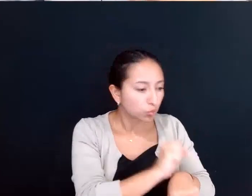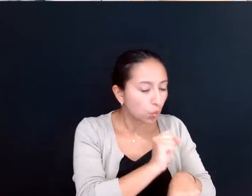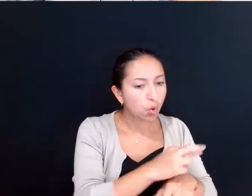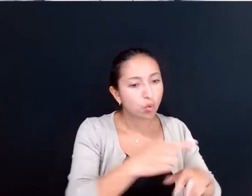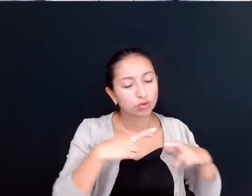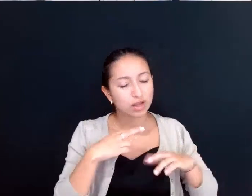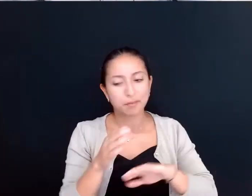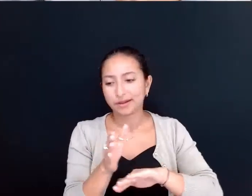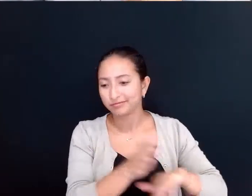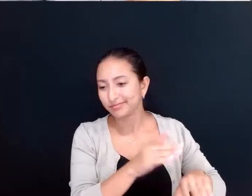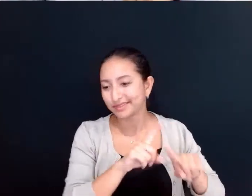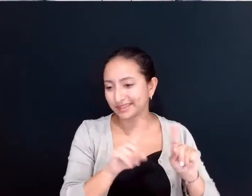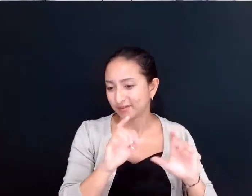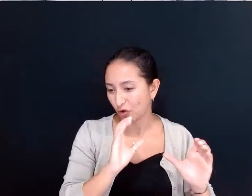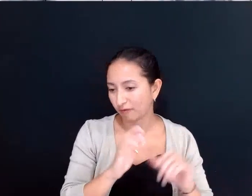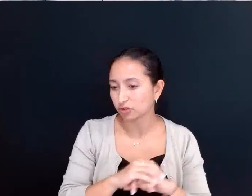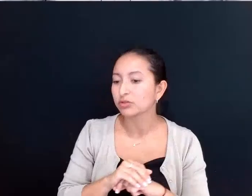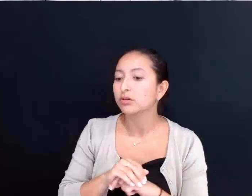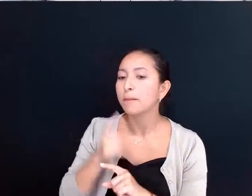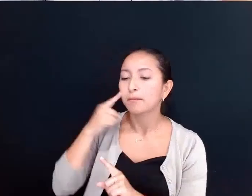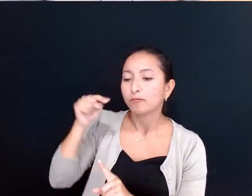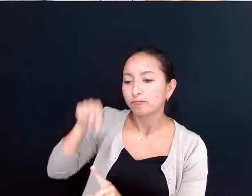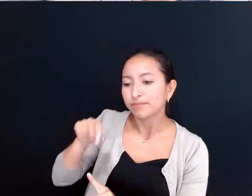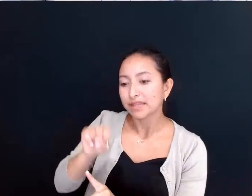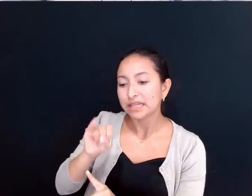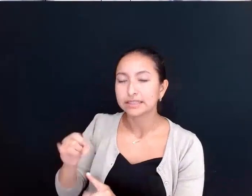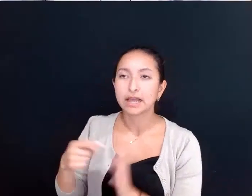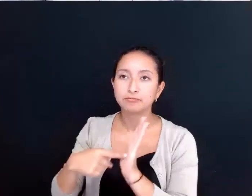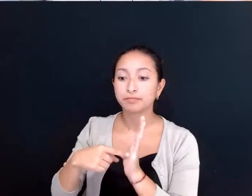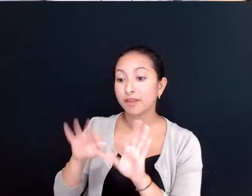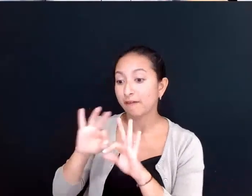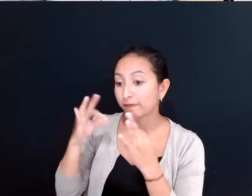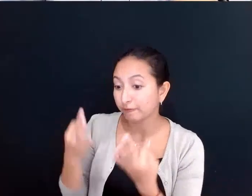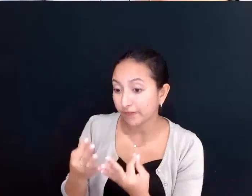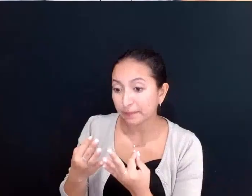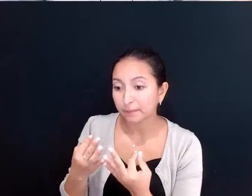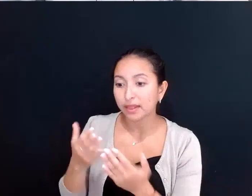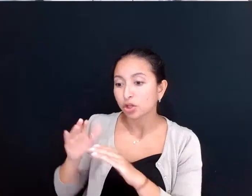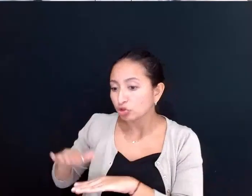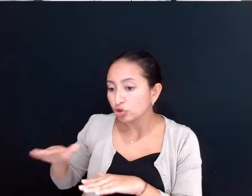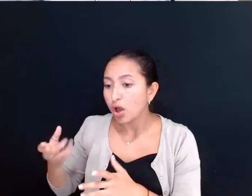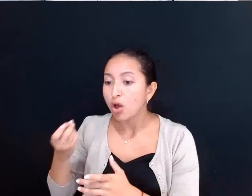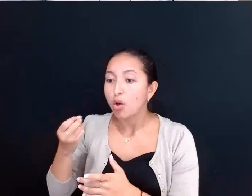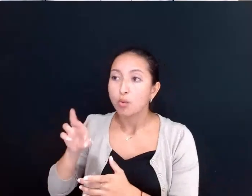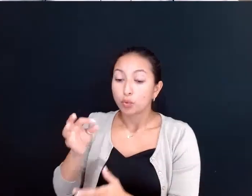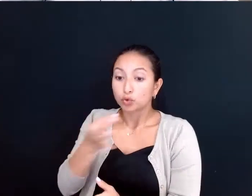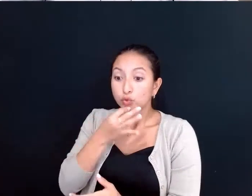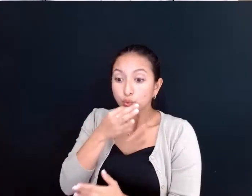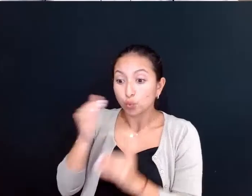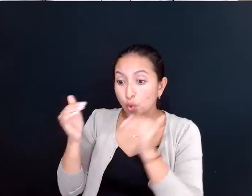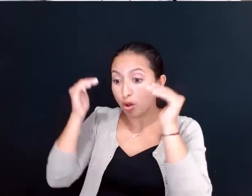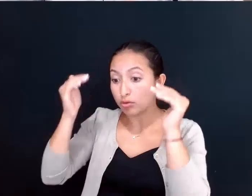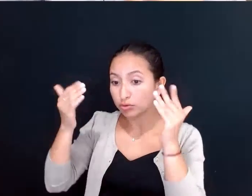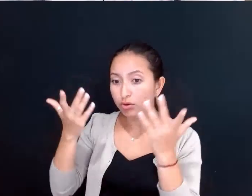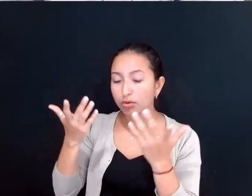that's a different conversation. But let's say we have a family, a child, or a soon-to-be adult. We